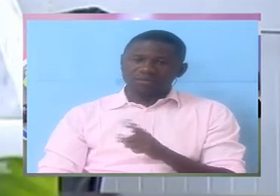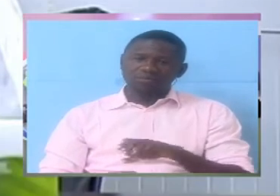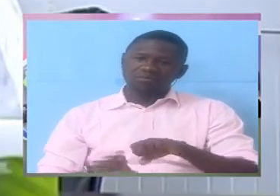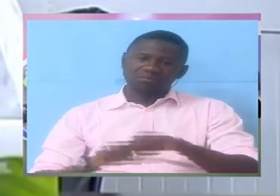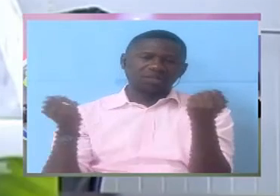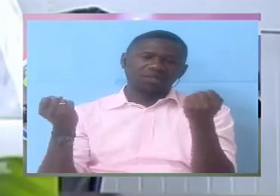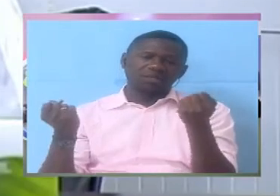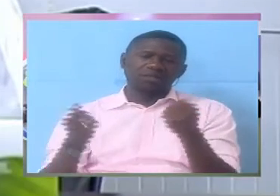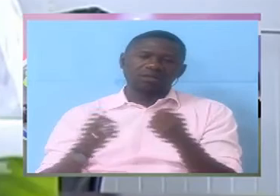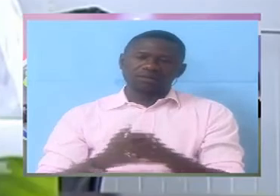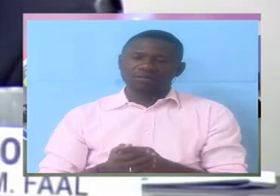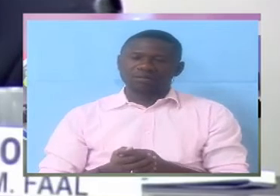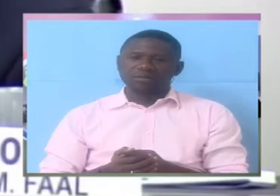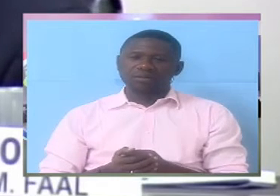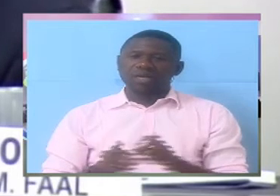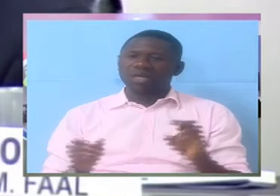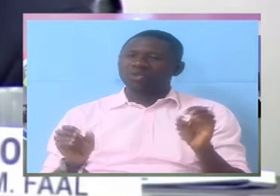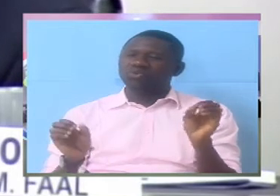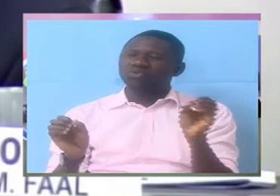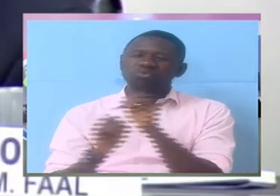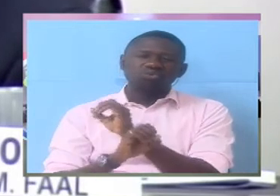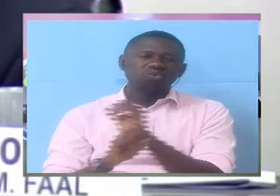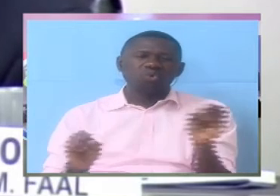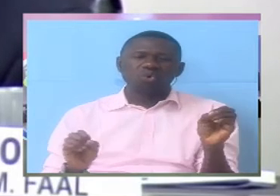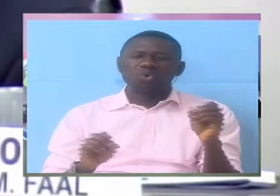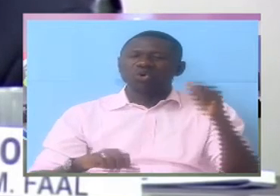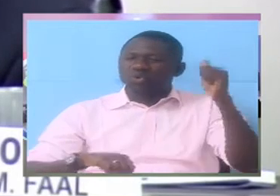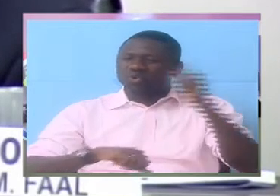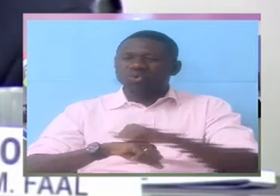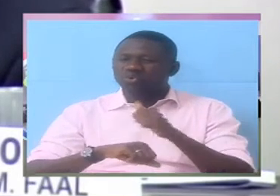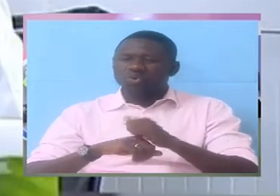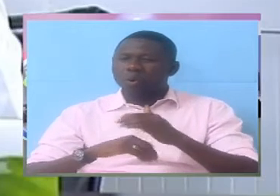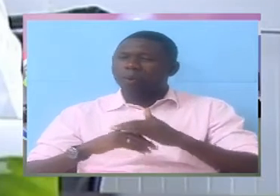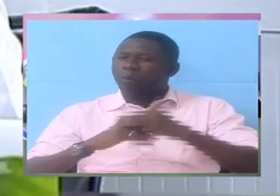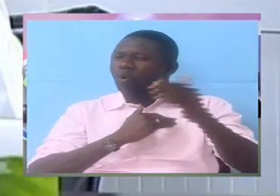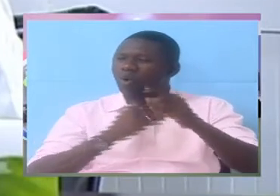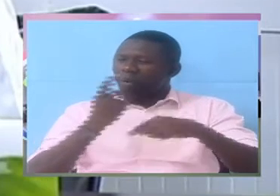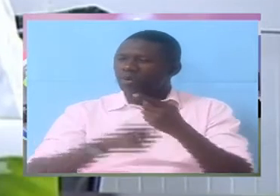There is no torture greater than that.